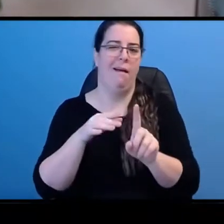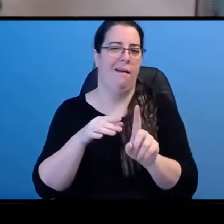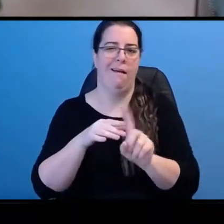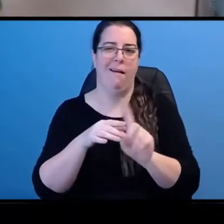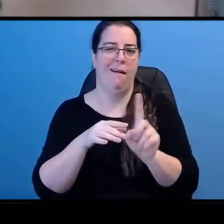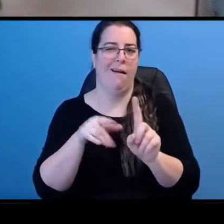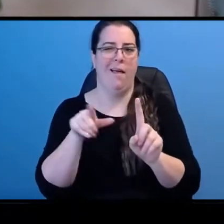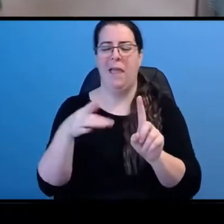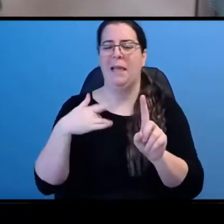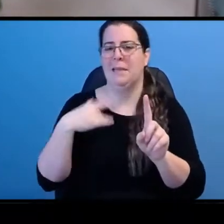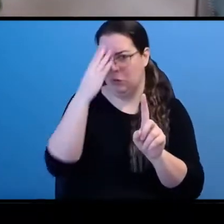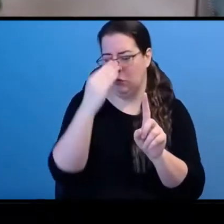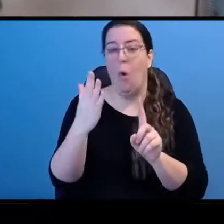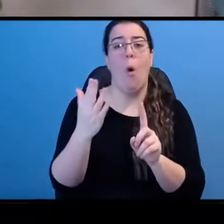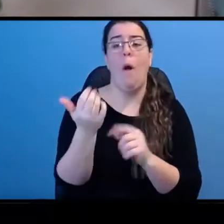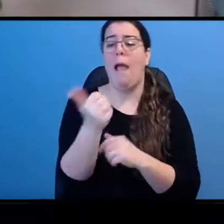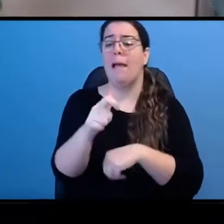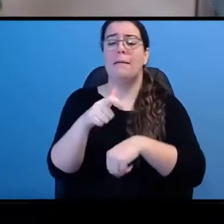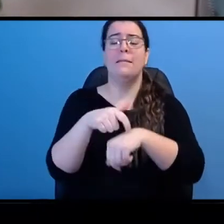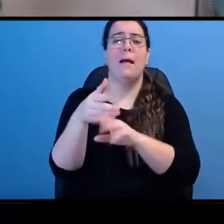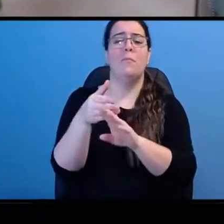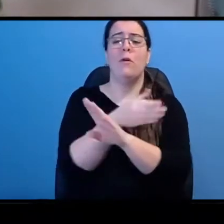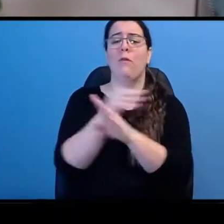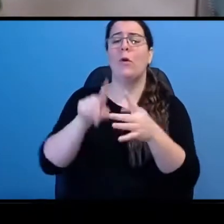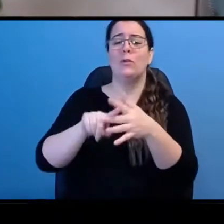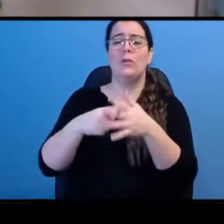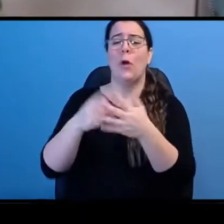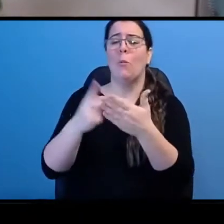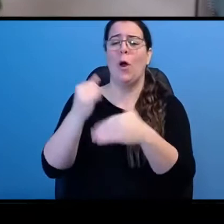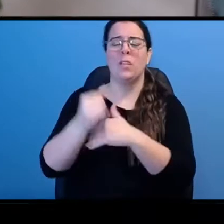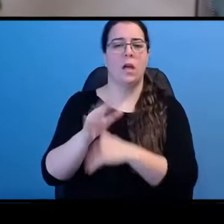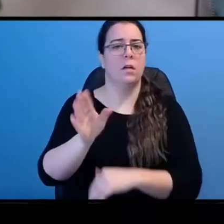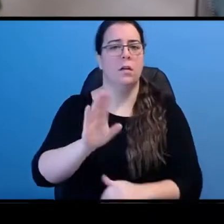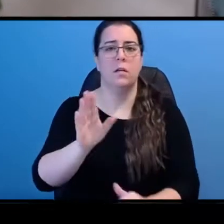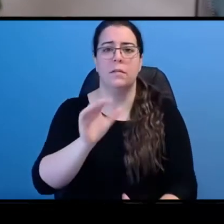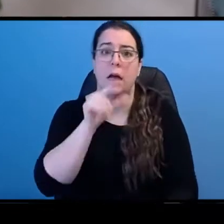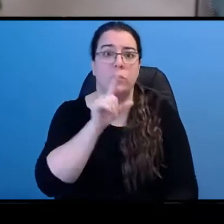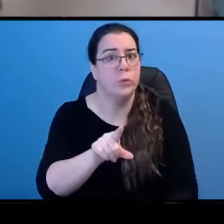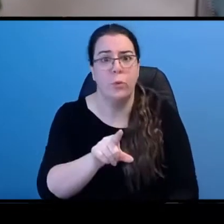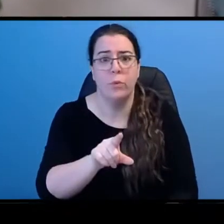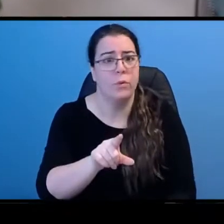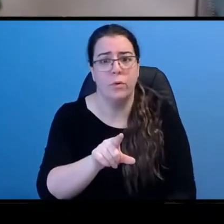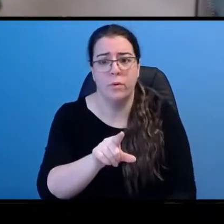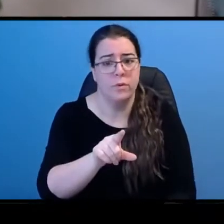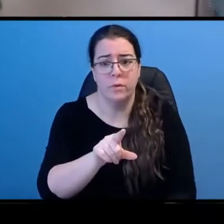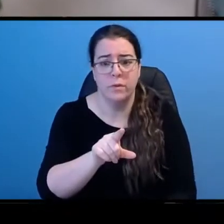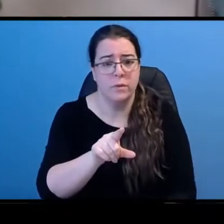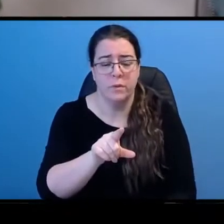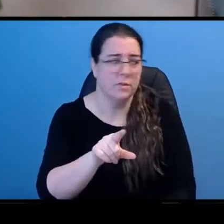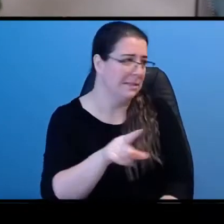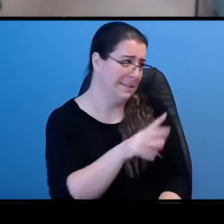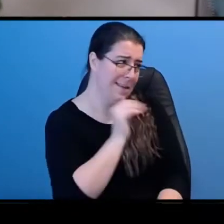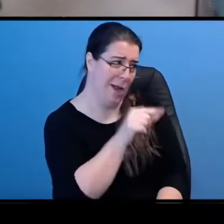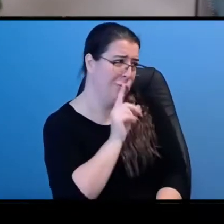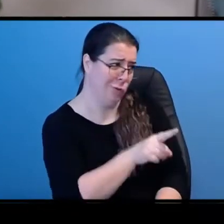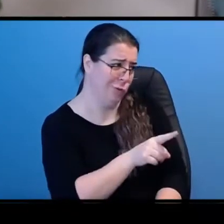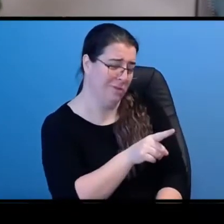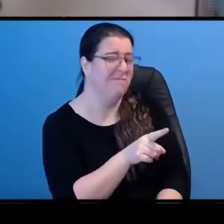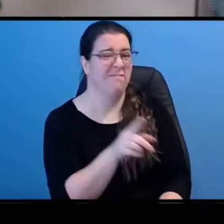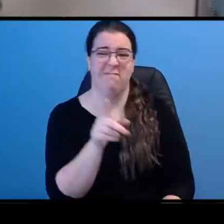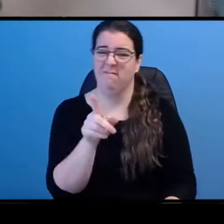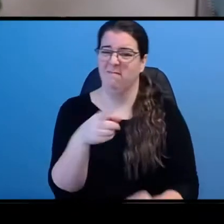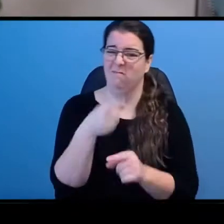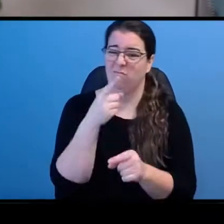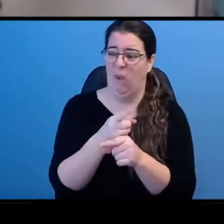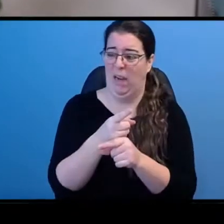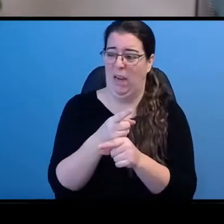start date of your project. It's not true. It's not true. So check the deadlines page, which is not on the same page as the